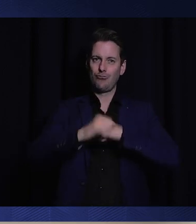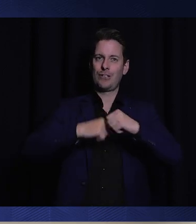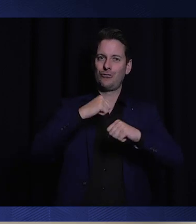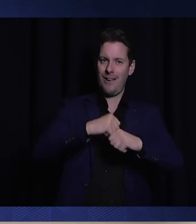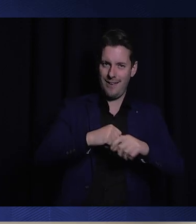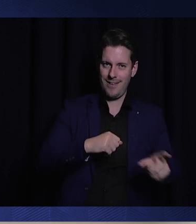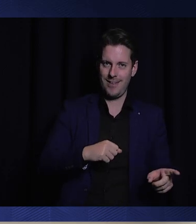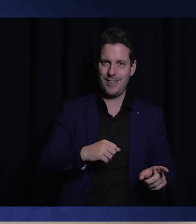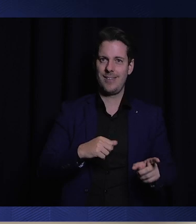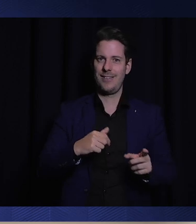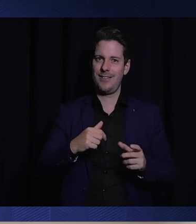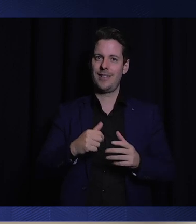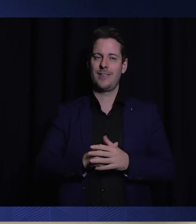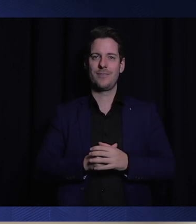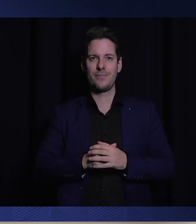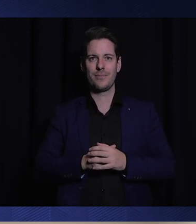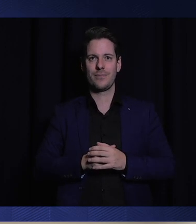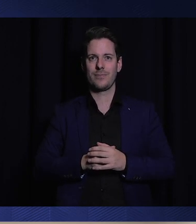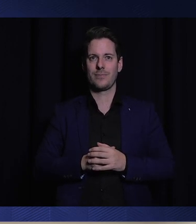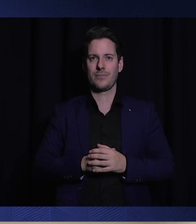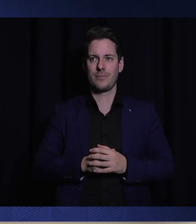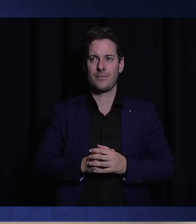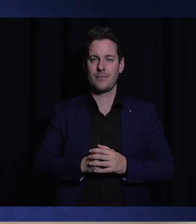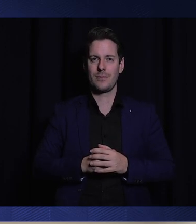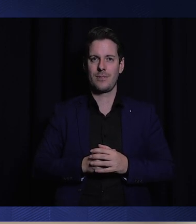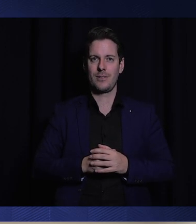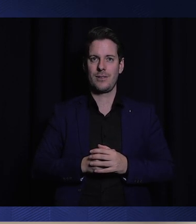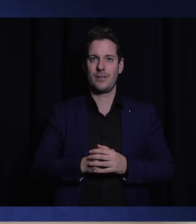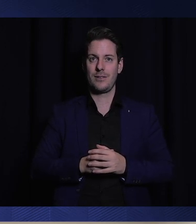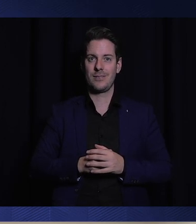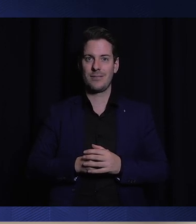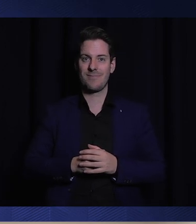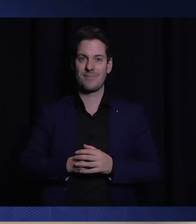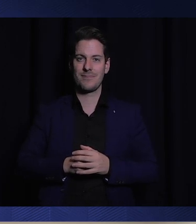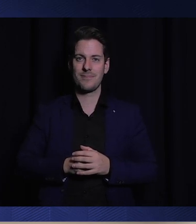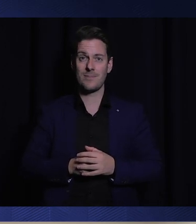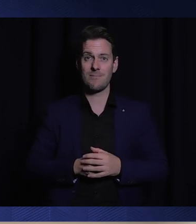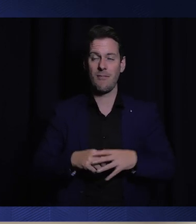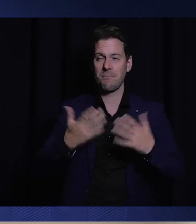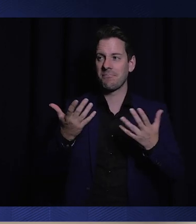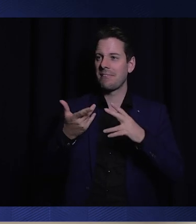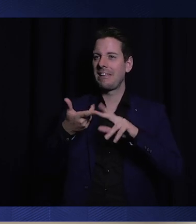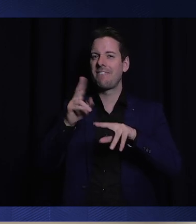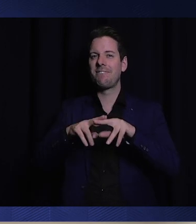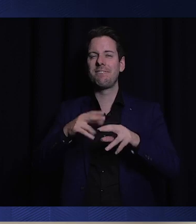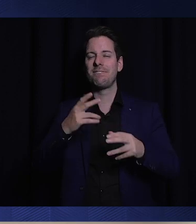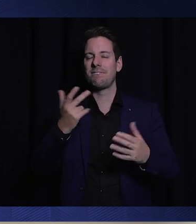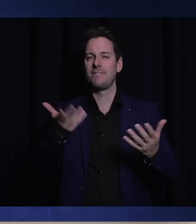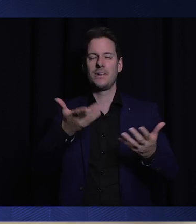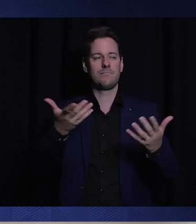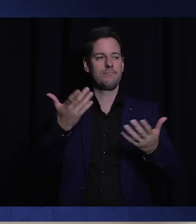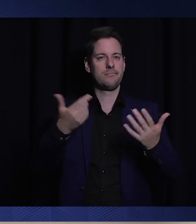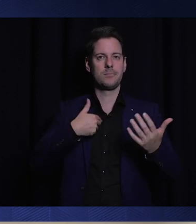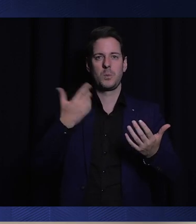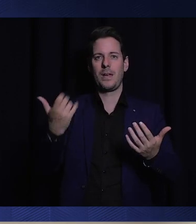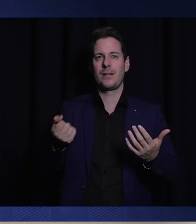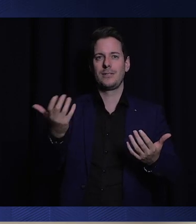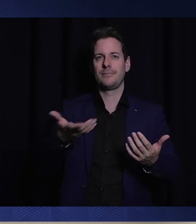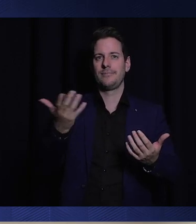of the biggest challenges that we face in terms of, going back to nature and reviving some of the best practices